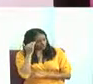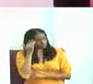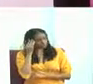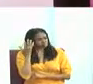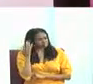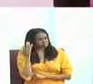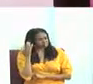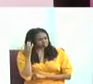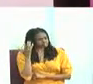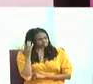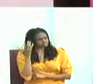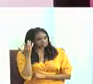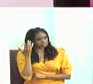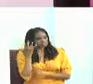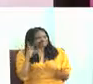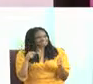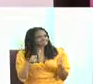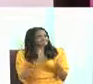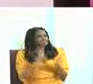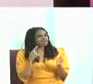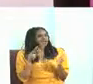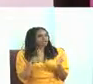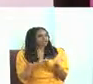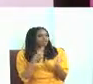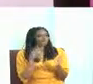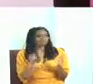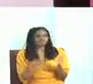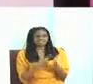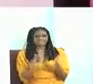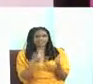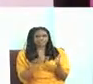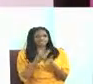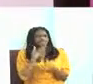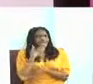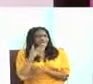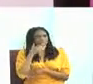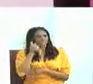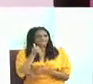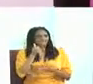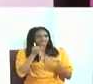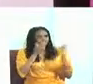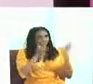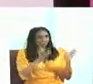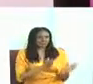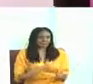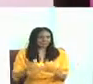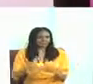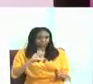sometimes the best laid plans go awry. All right.